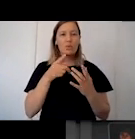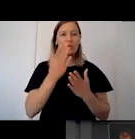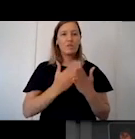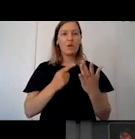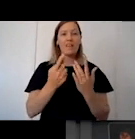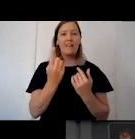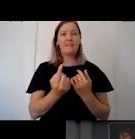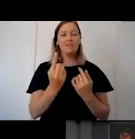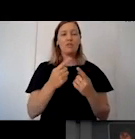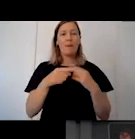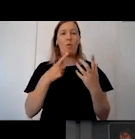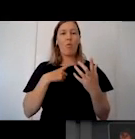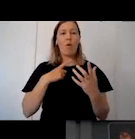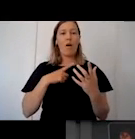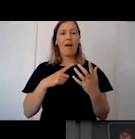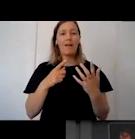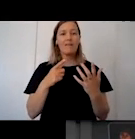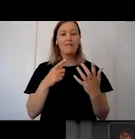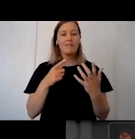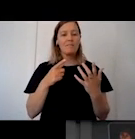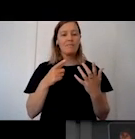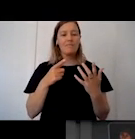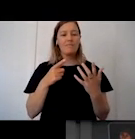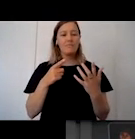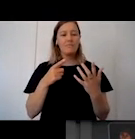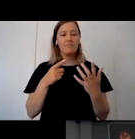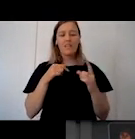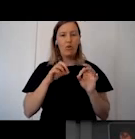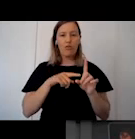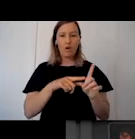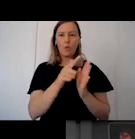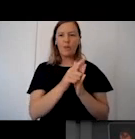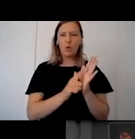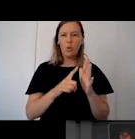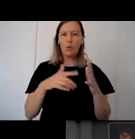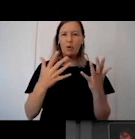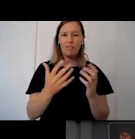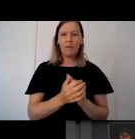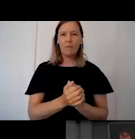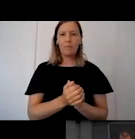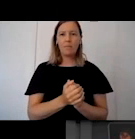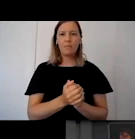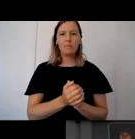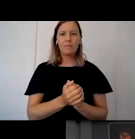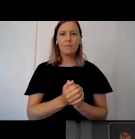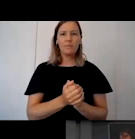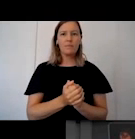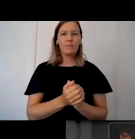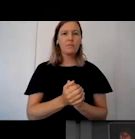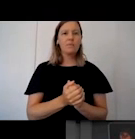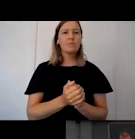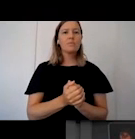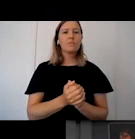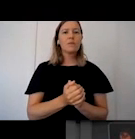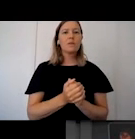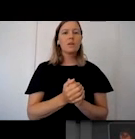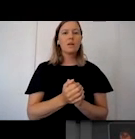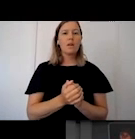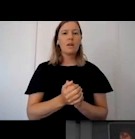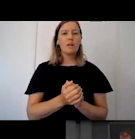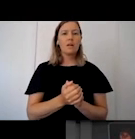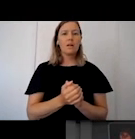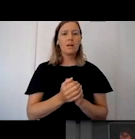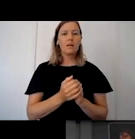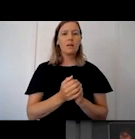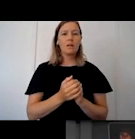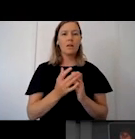government's falling down and enforcing the law or whatever the issue may be. The social media, and what I'm finding increasingly here